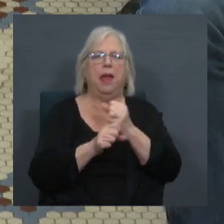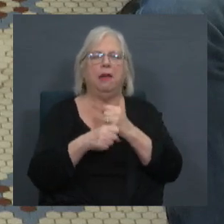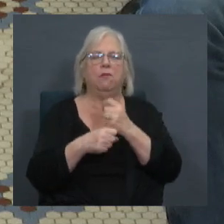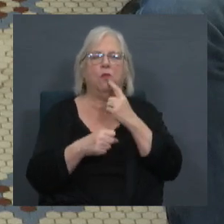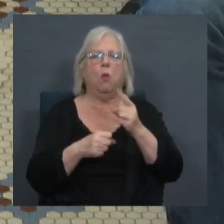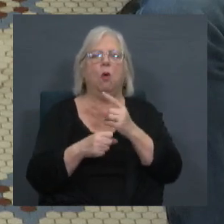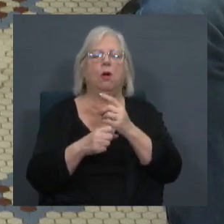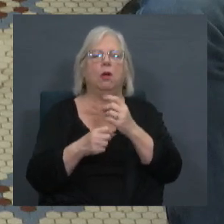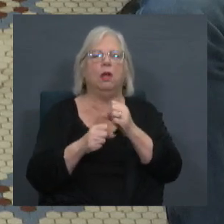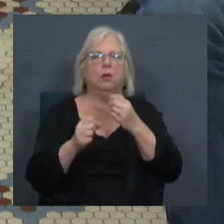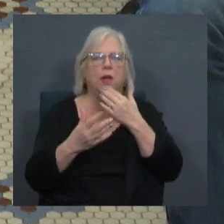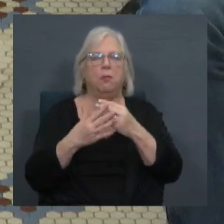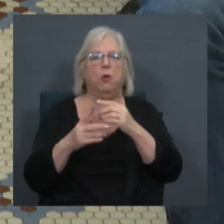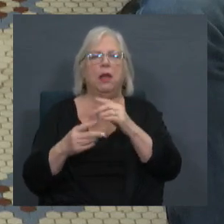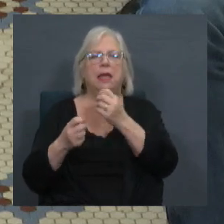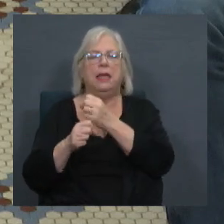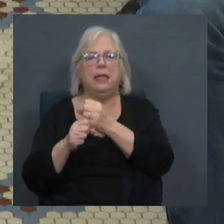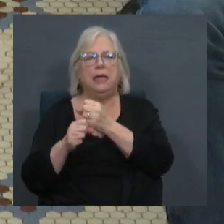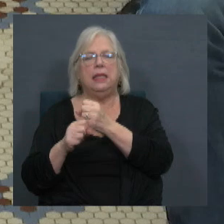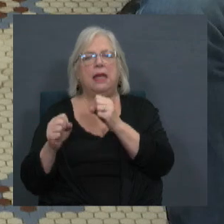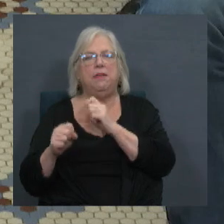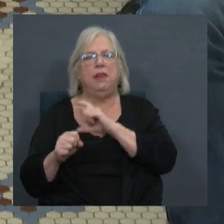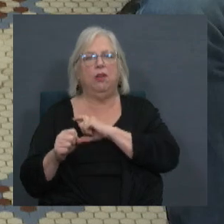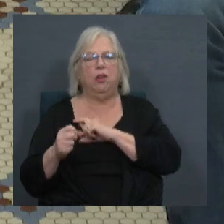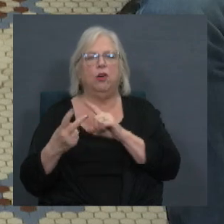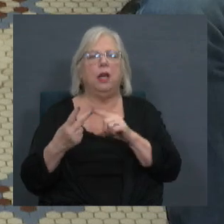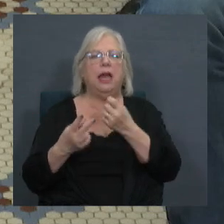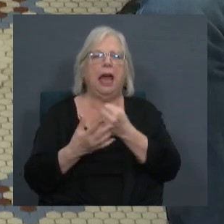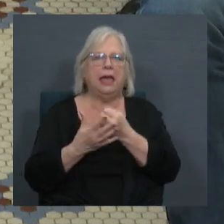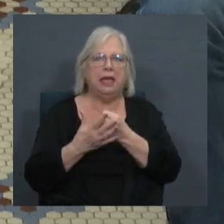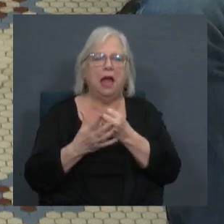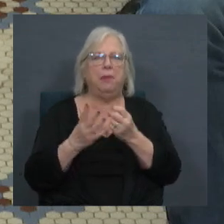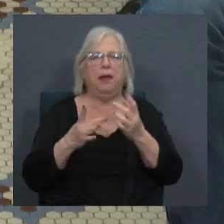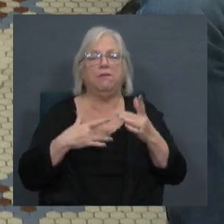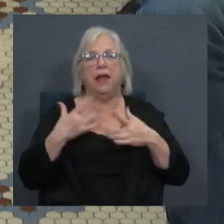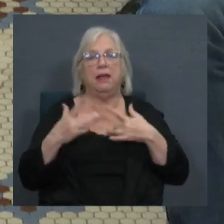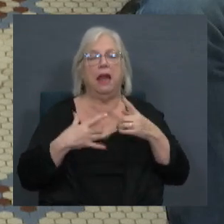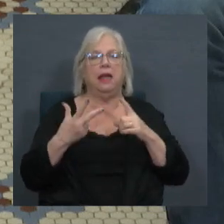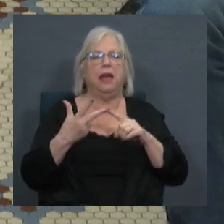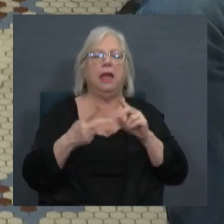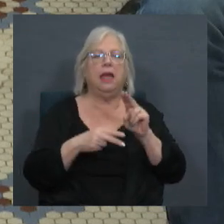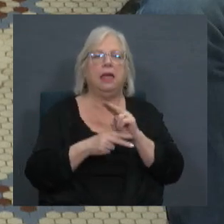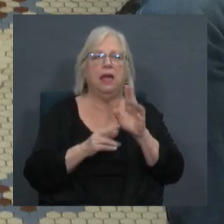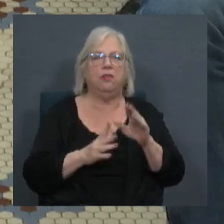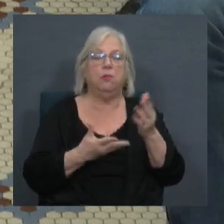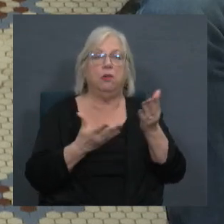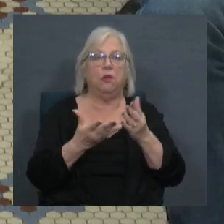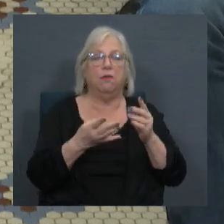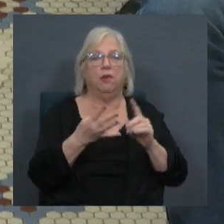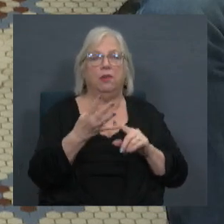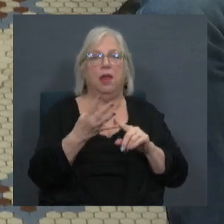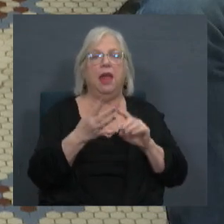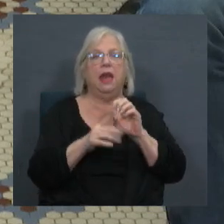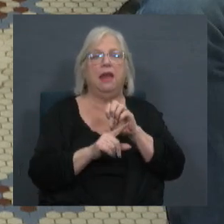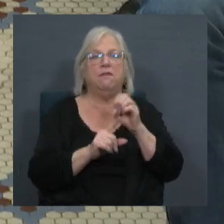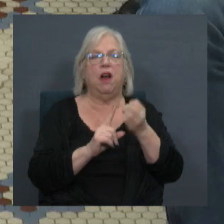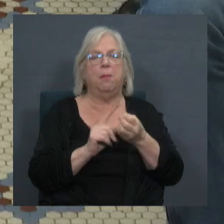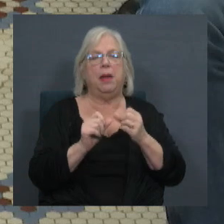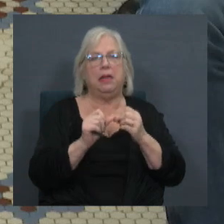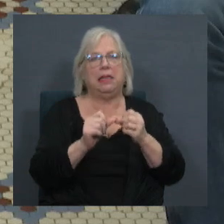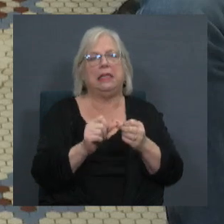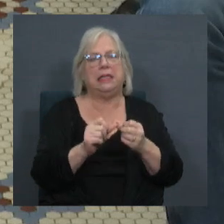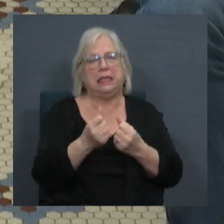are safety and security, economic vitality, customer service, and environmental